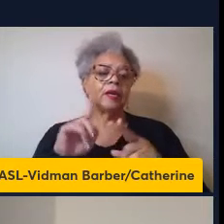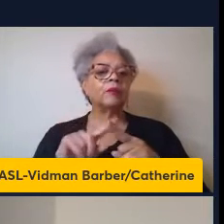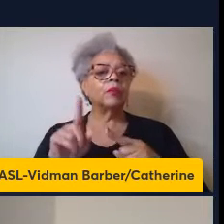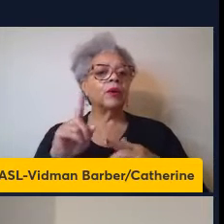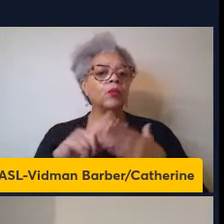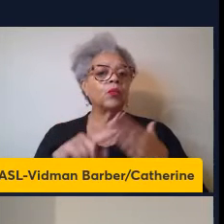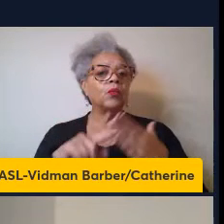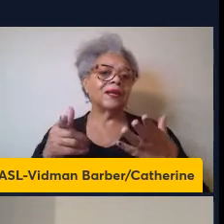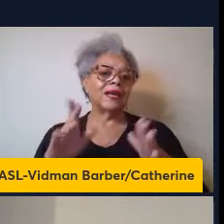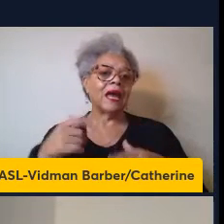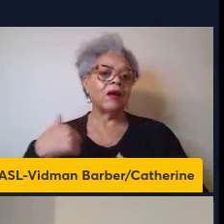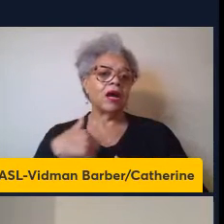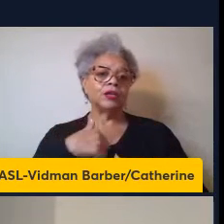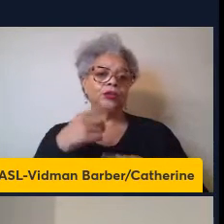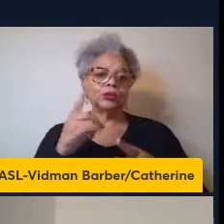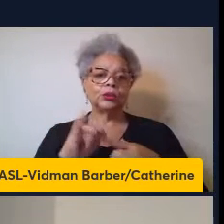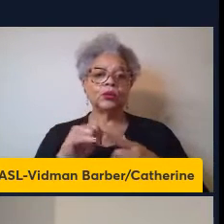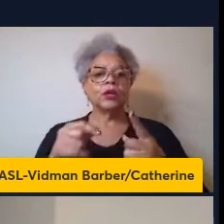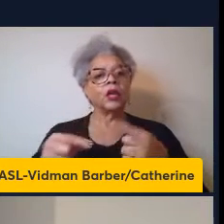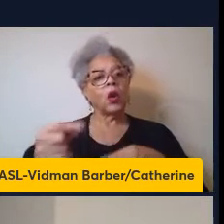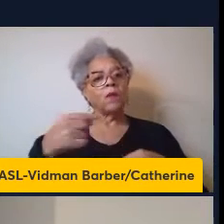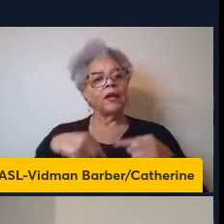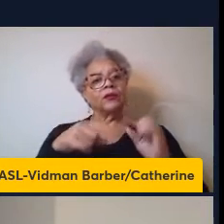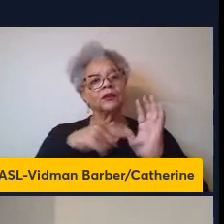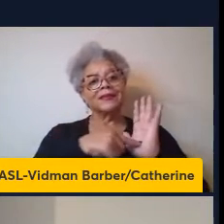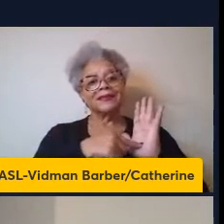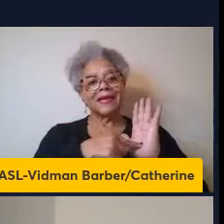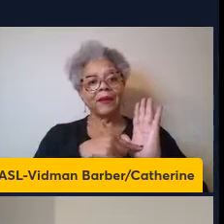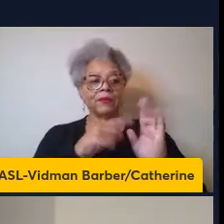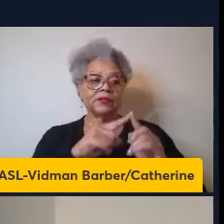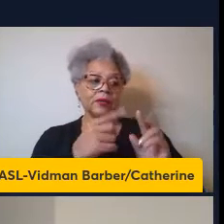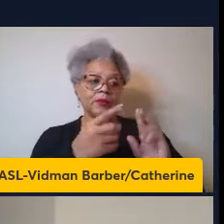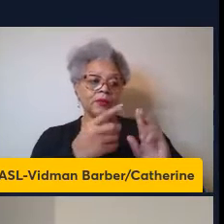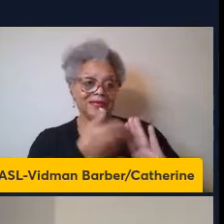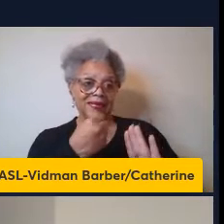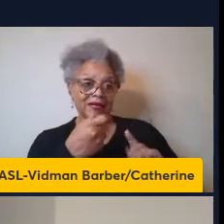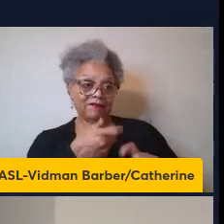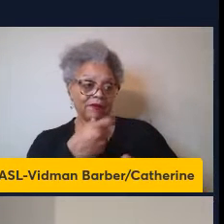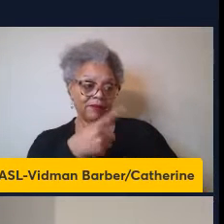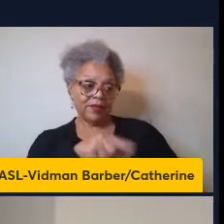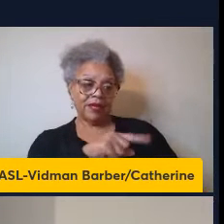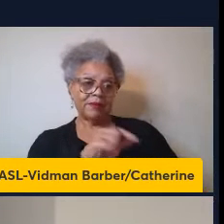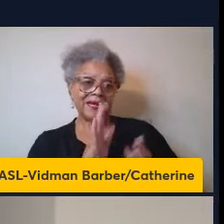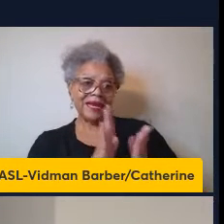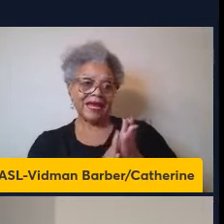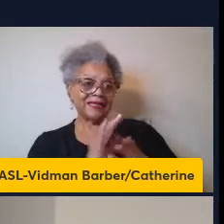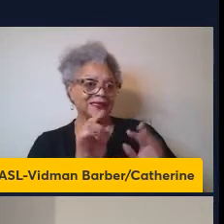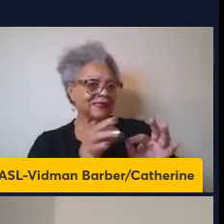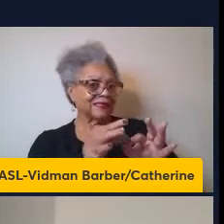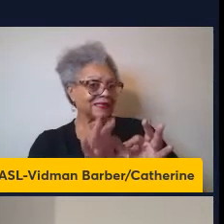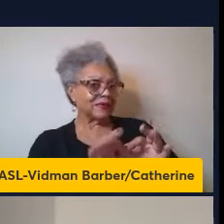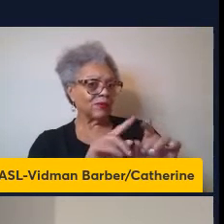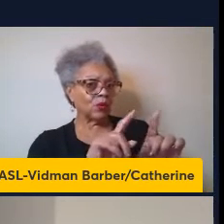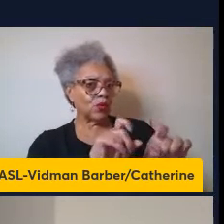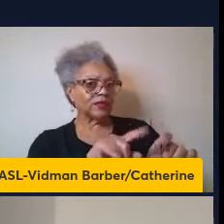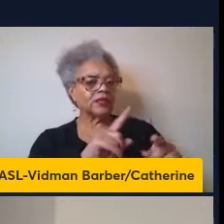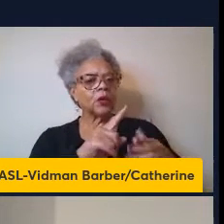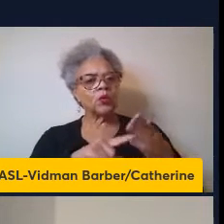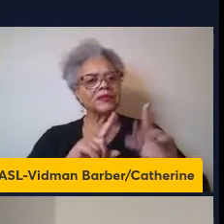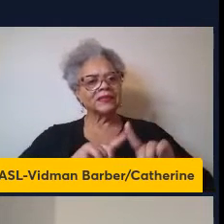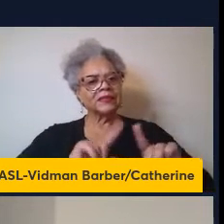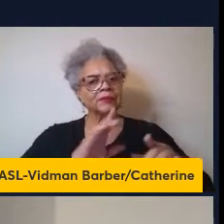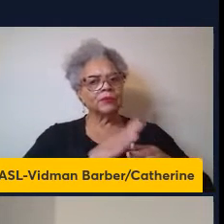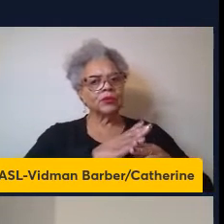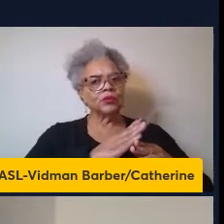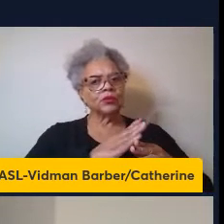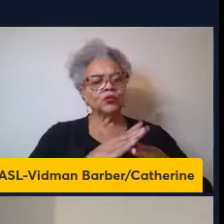us to do was we were able to go back to the samples that they had and ask a very simple question. What is different between adolescents